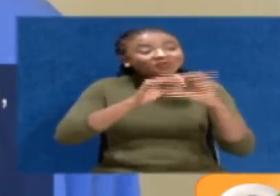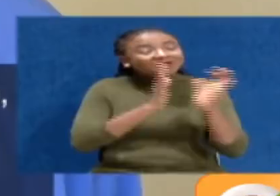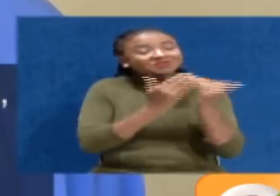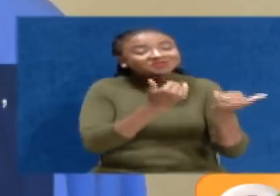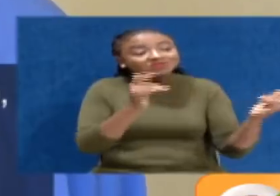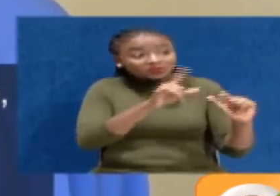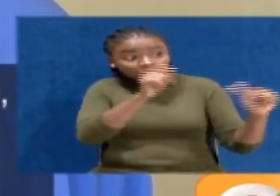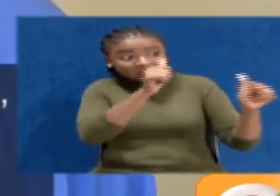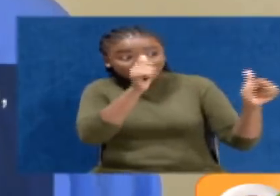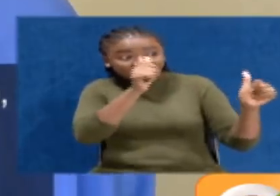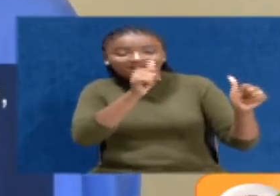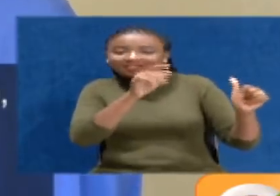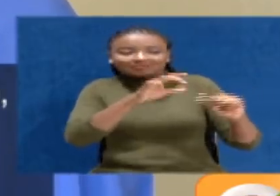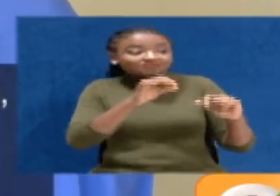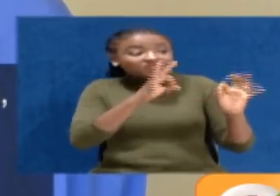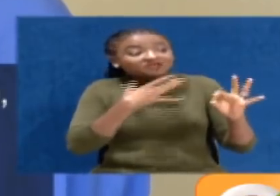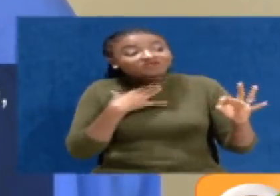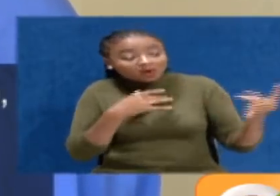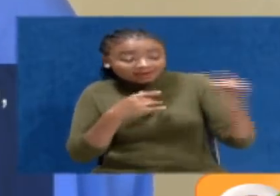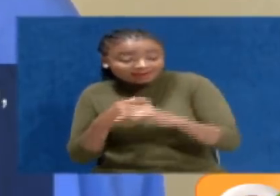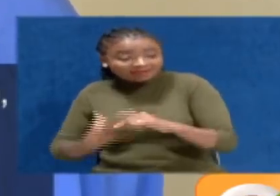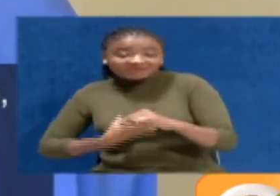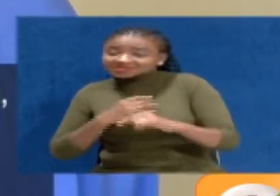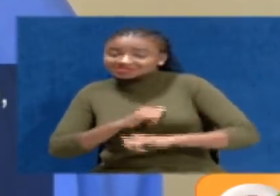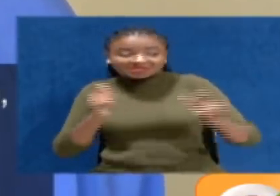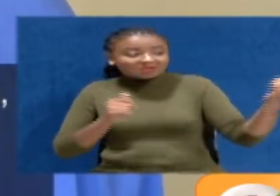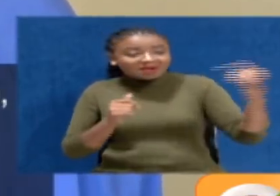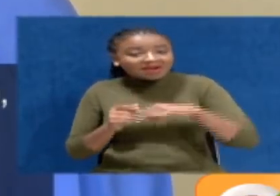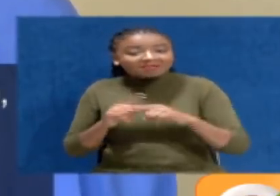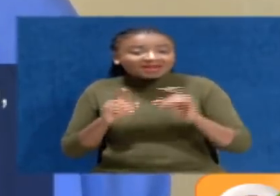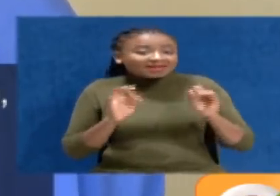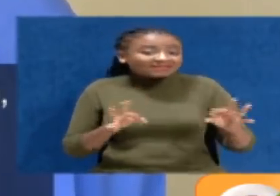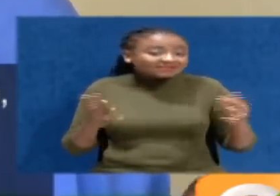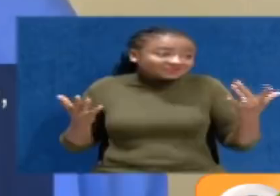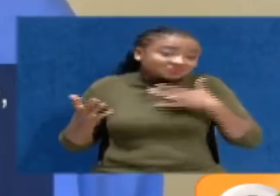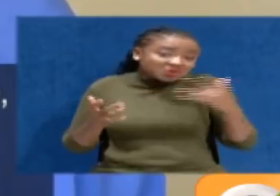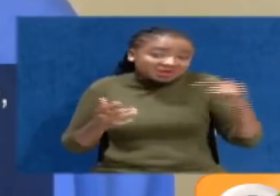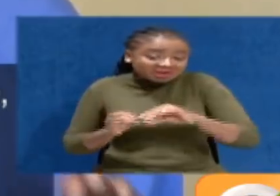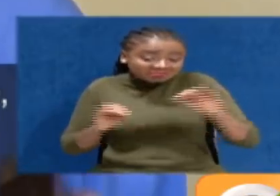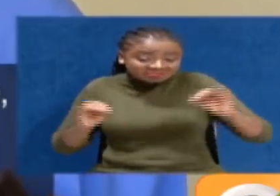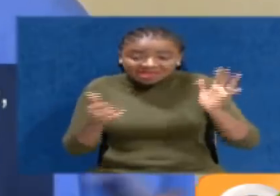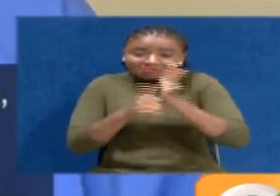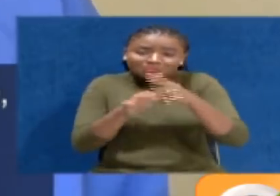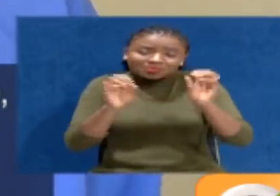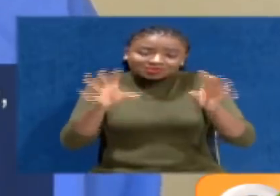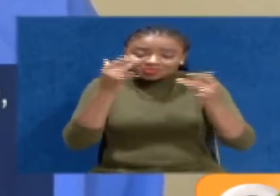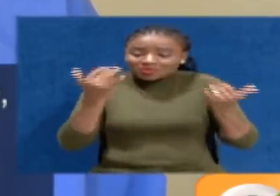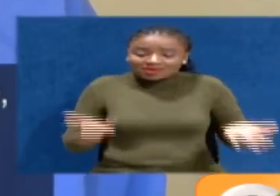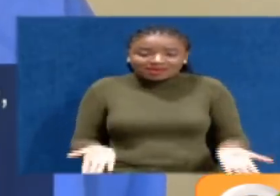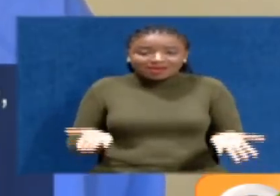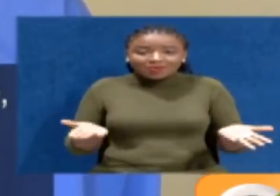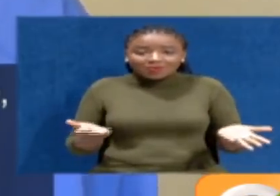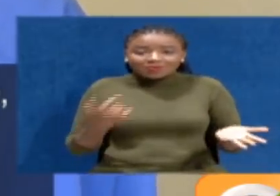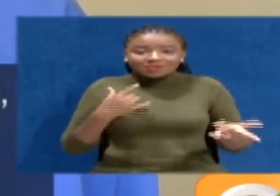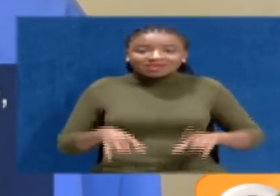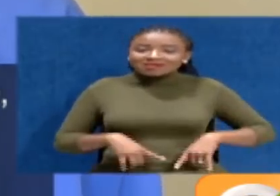wako salama. Mtu akitaka kuja kuniona ni sawa, lakini asipotaka ni sawa. Juu sasa hata